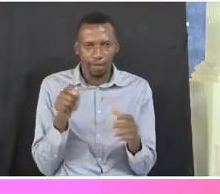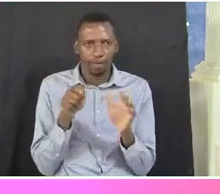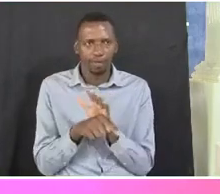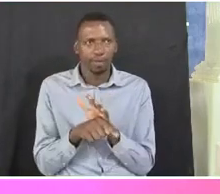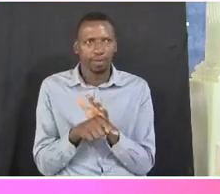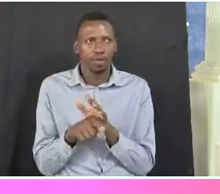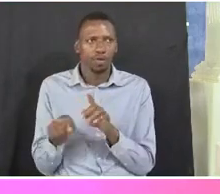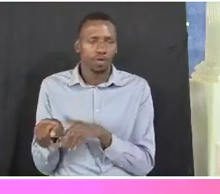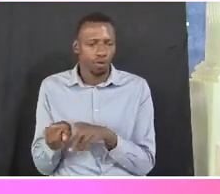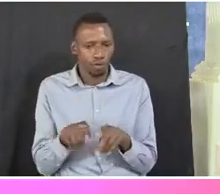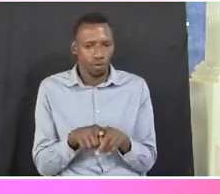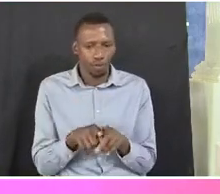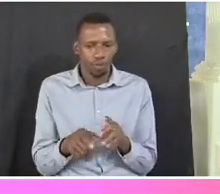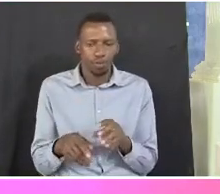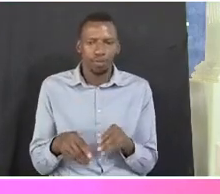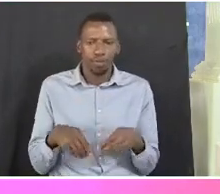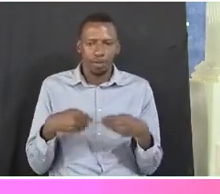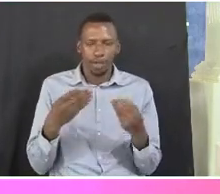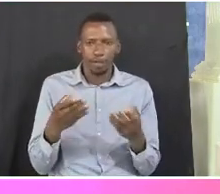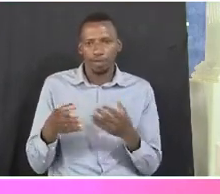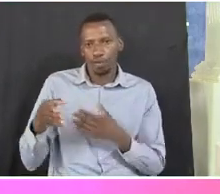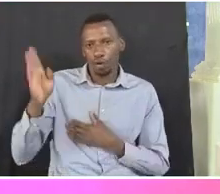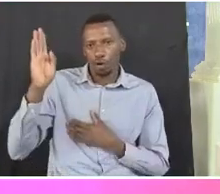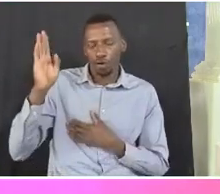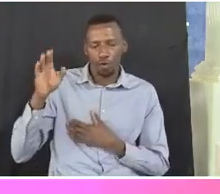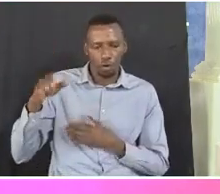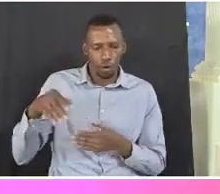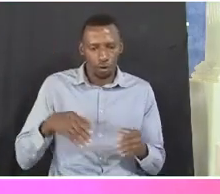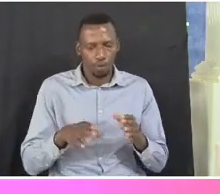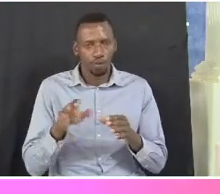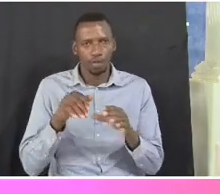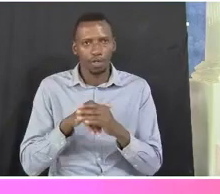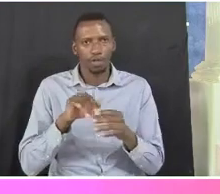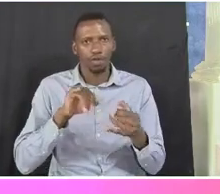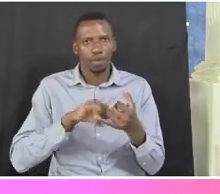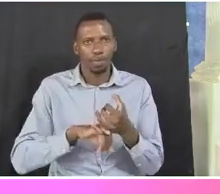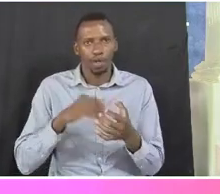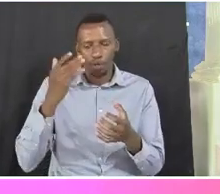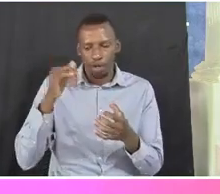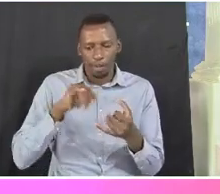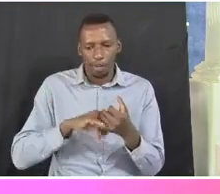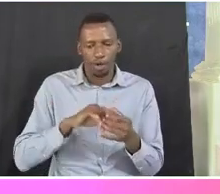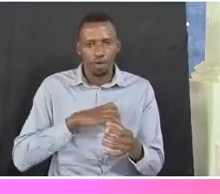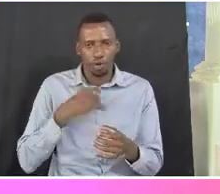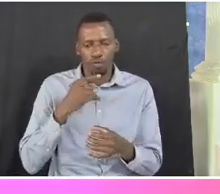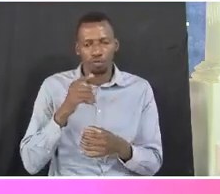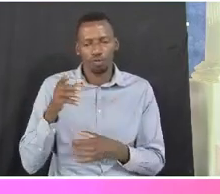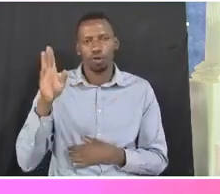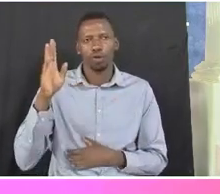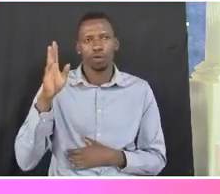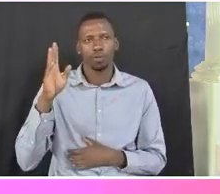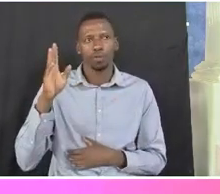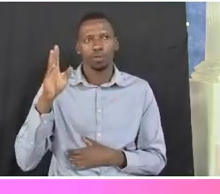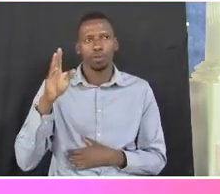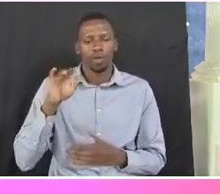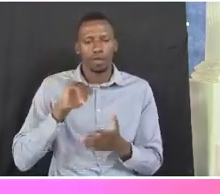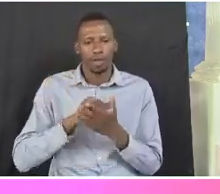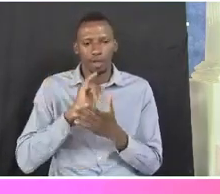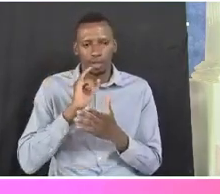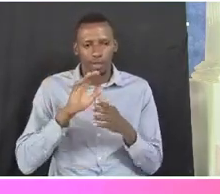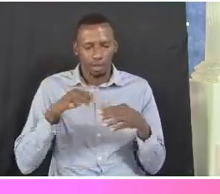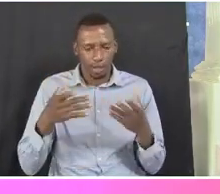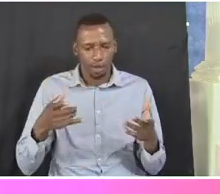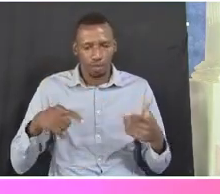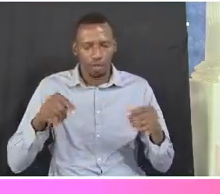giving God his space in your marriage, because marriage belongs to him, and that is family revival, and that is how